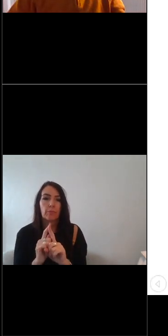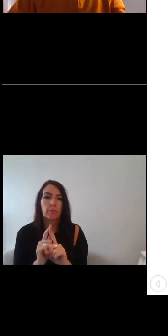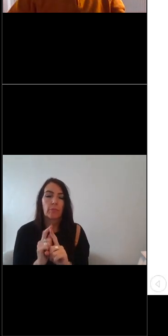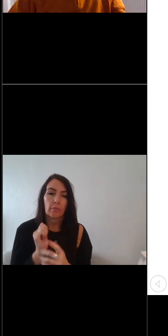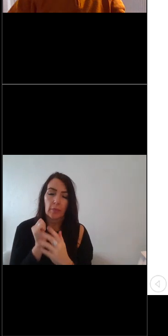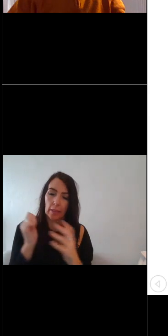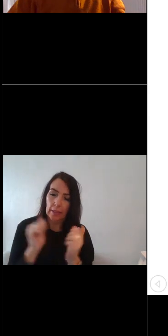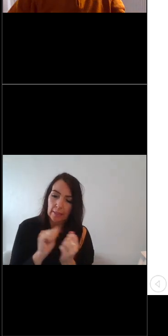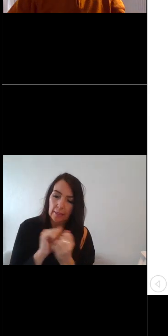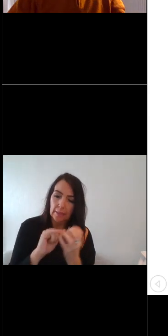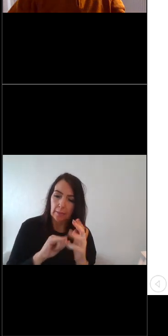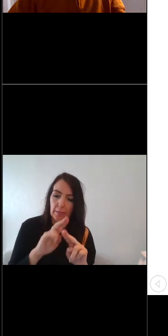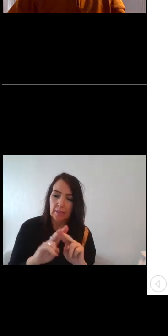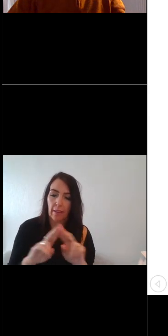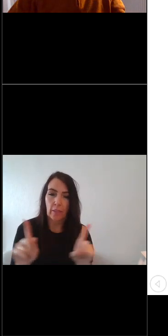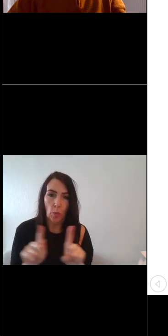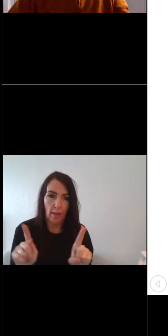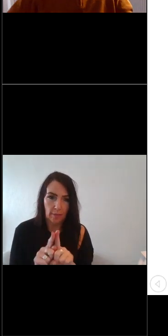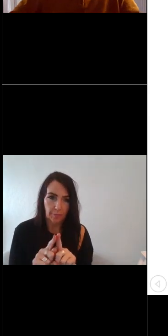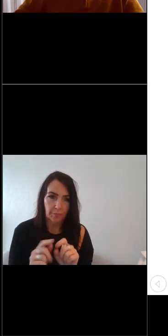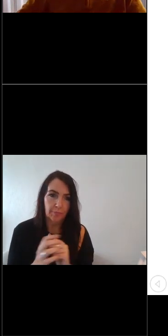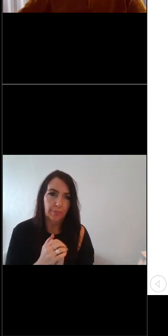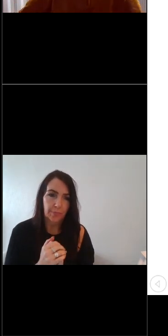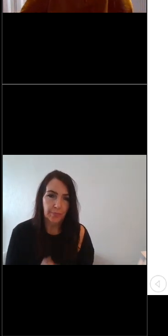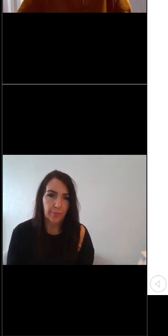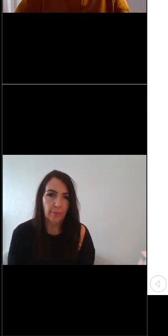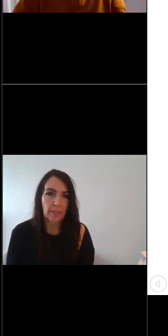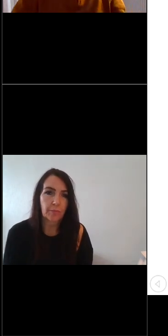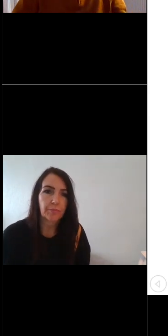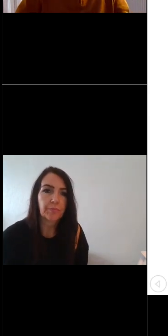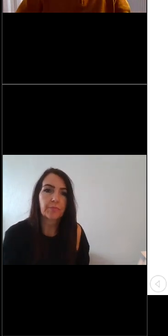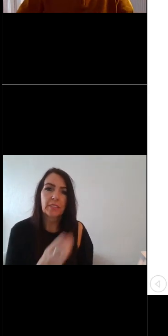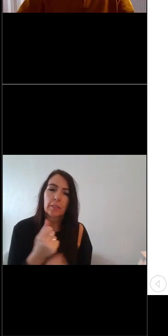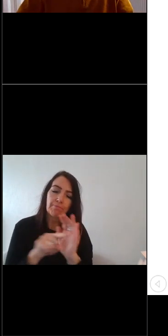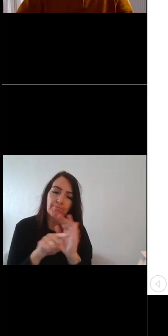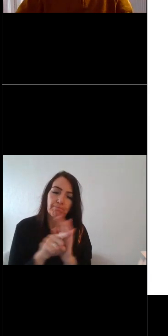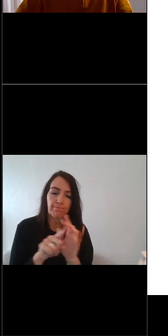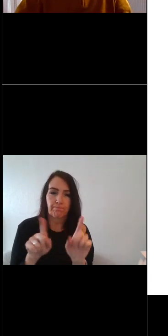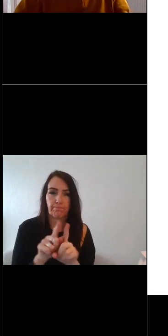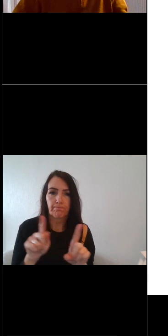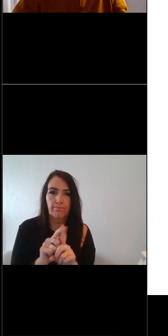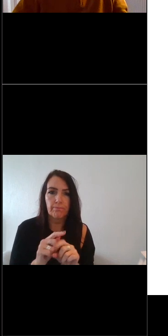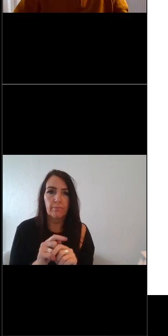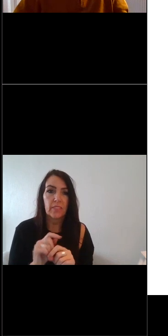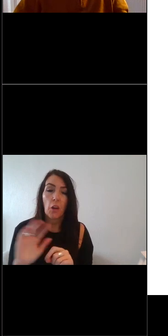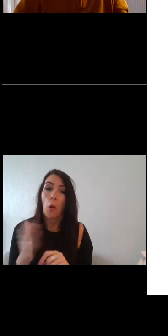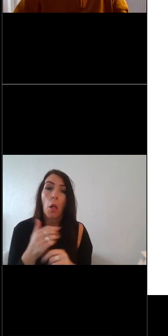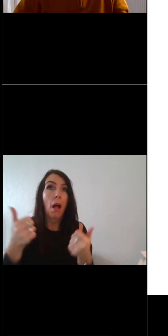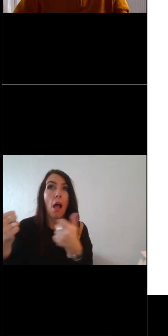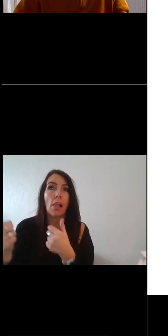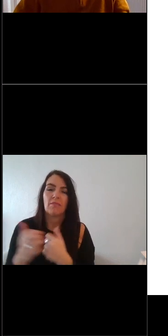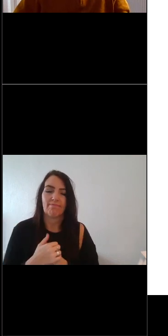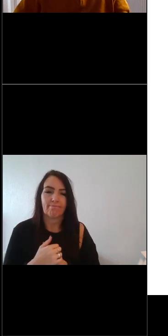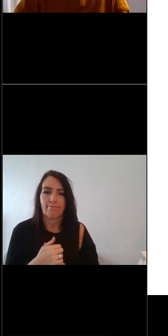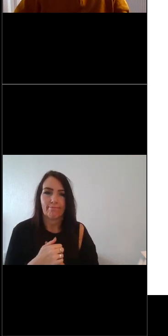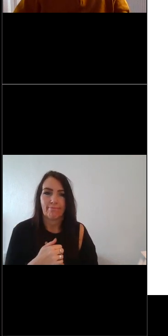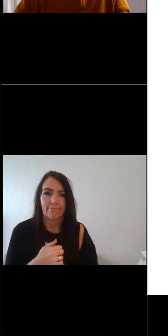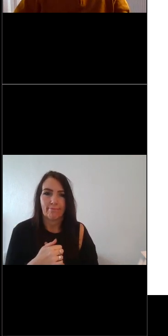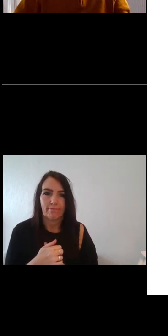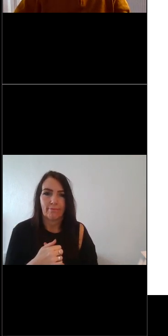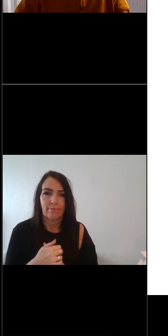if it's seen as a good enough perk. However, there are some downsides. It won't be for everyone or every organisation. Not